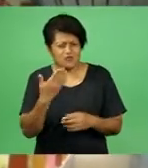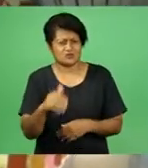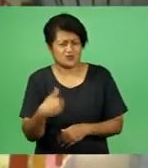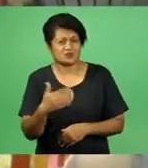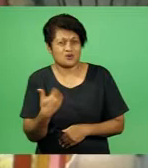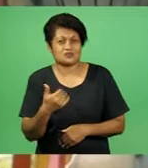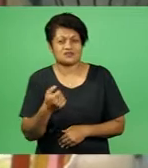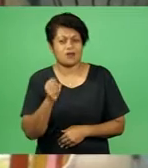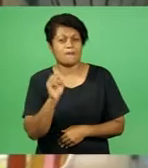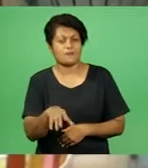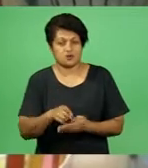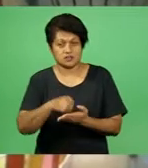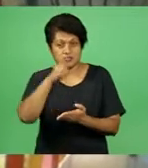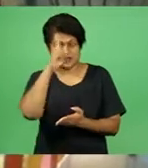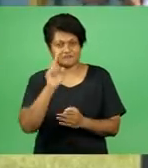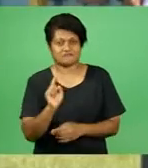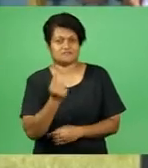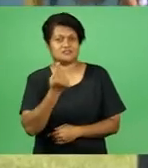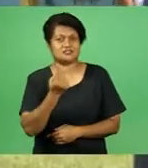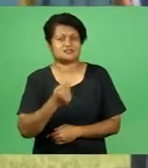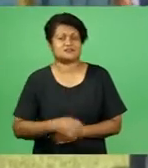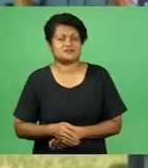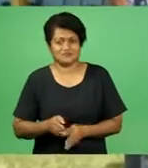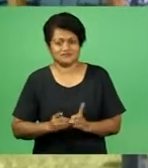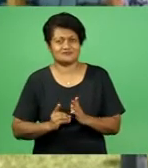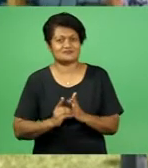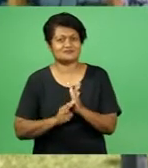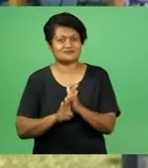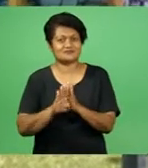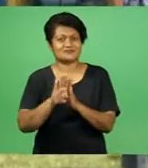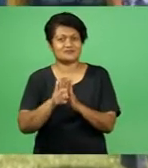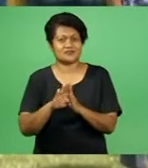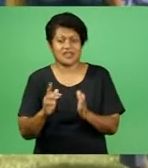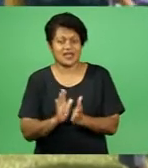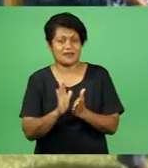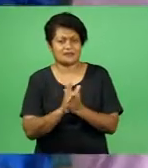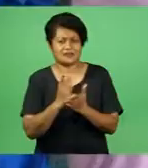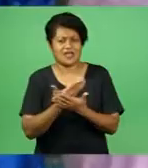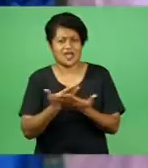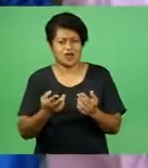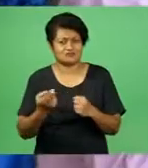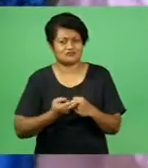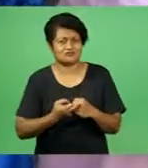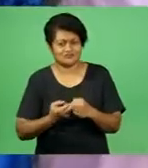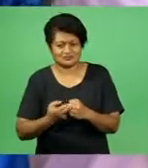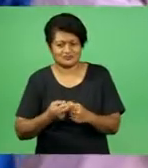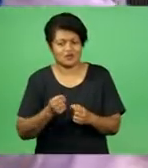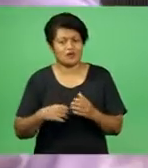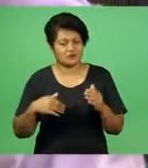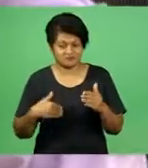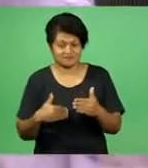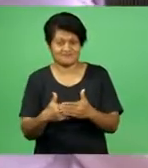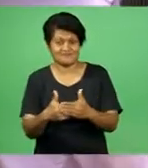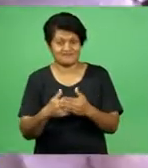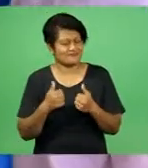the forefront of their development policies. The Prime Minister is happy with the rehabilitation work completed so far, as most